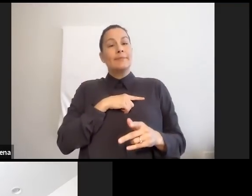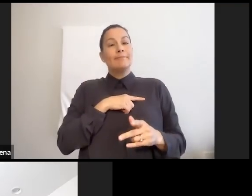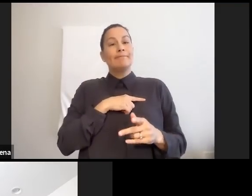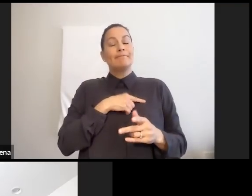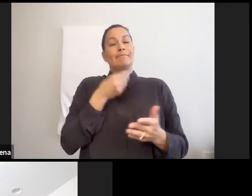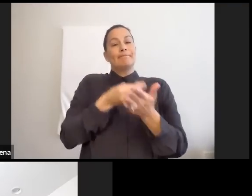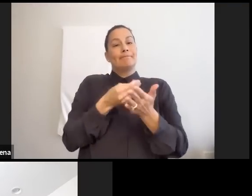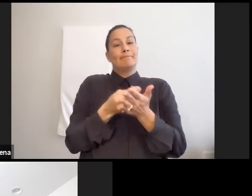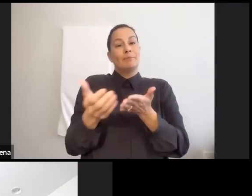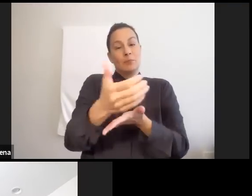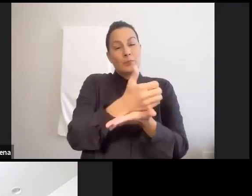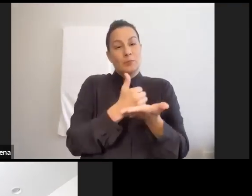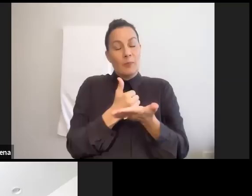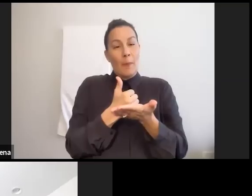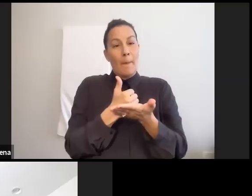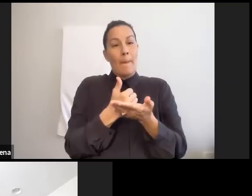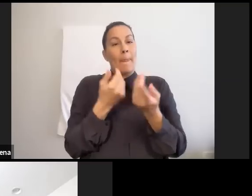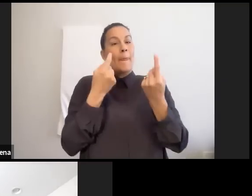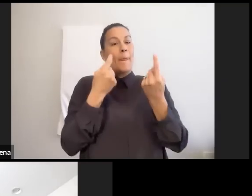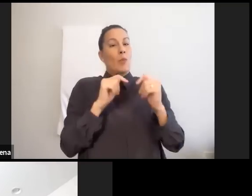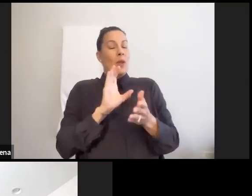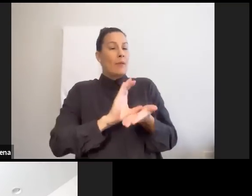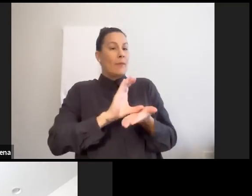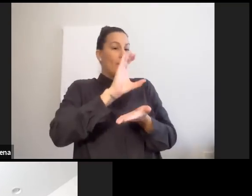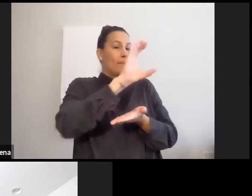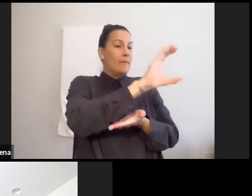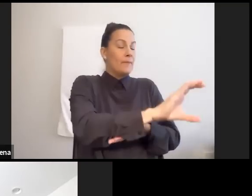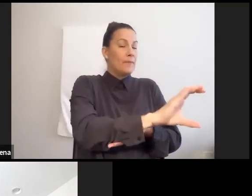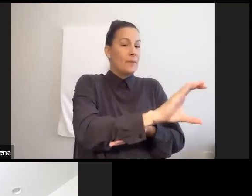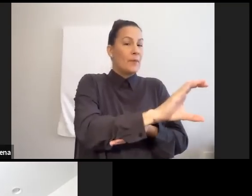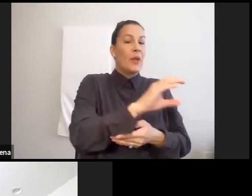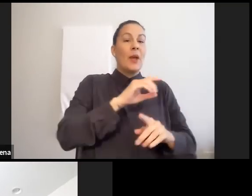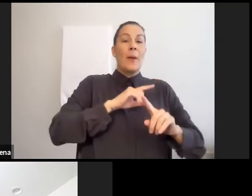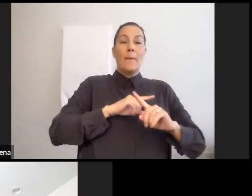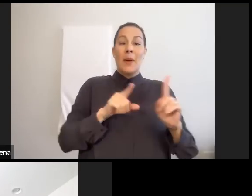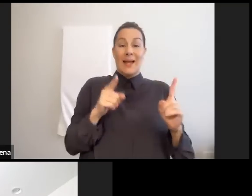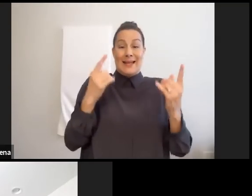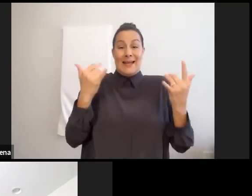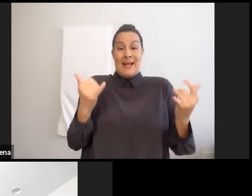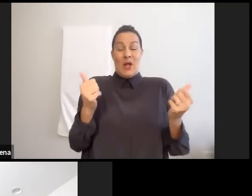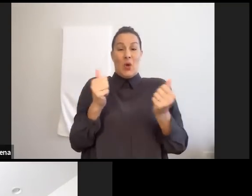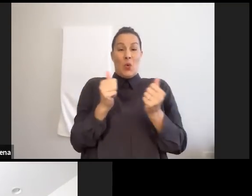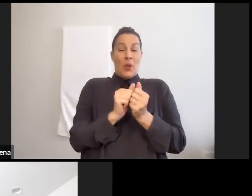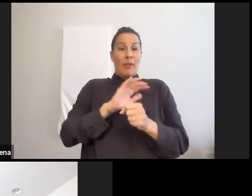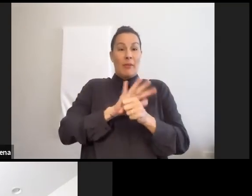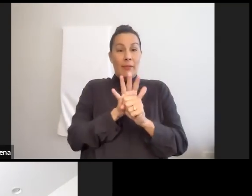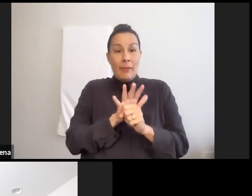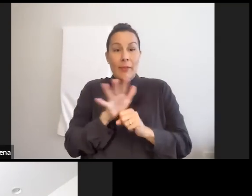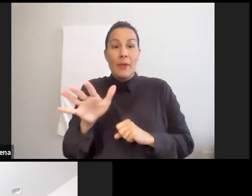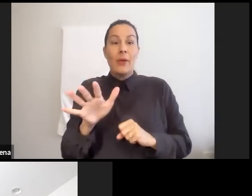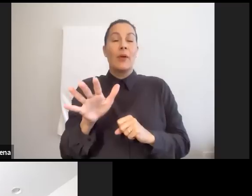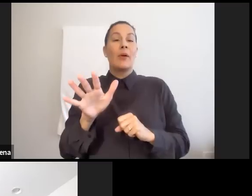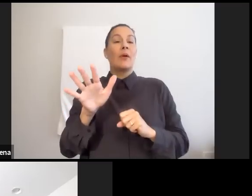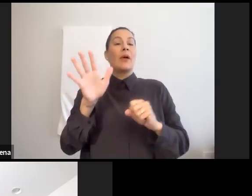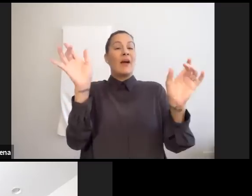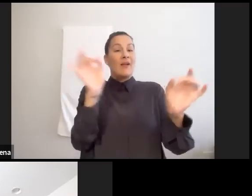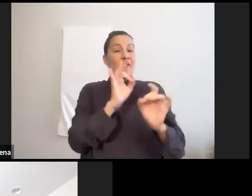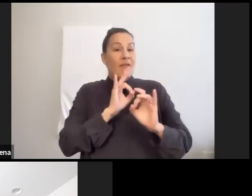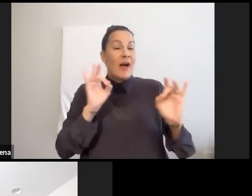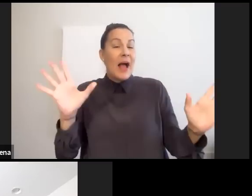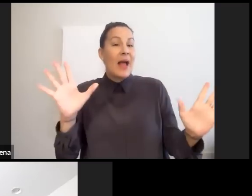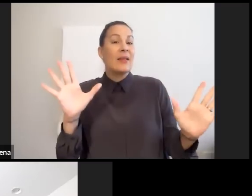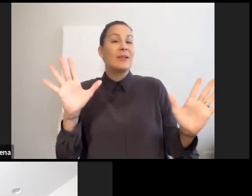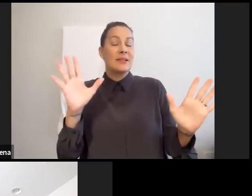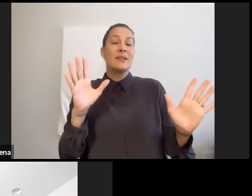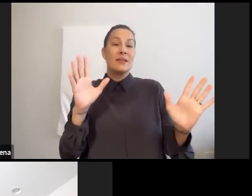an endless well. With the pandemic continuing and with violence continuing, with people getting tear gassed here, it's getting very